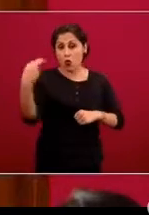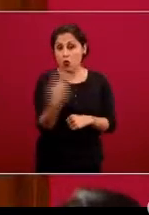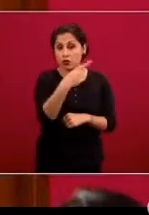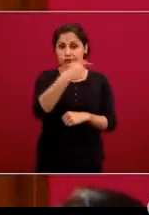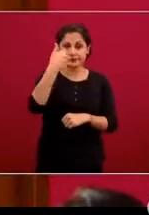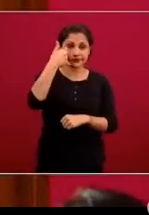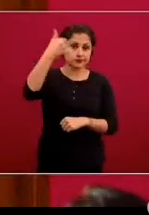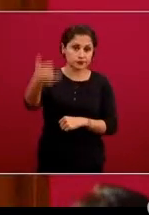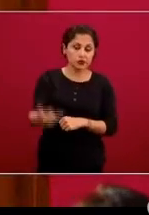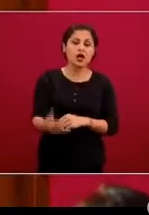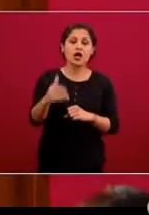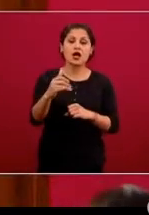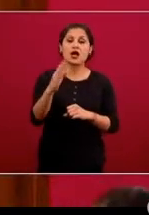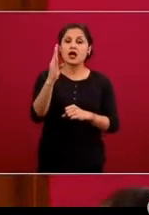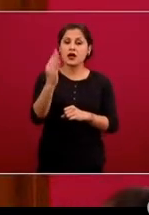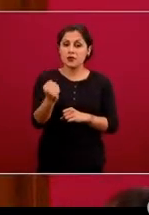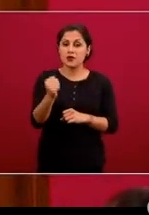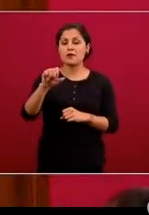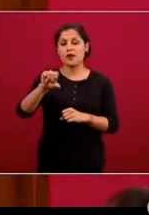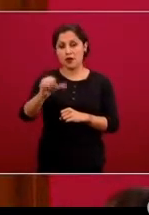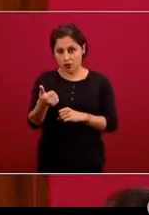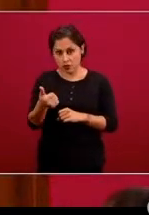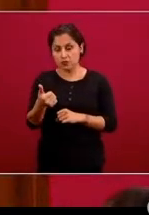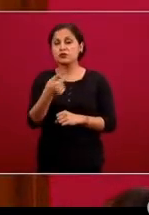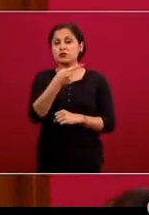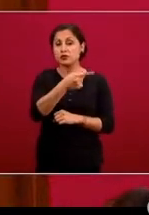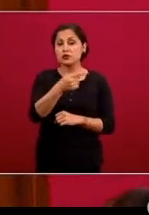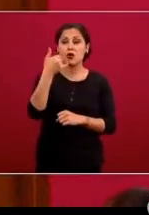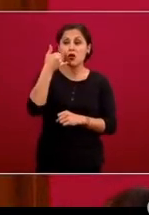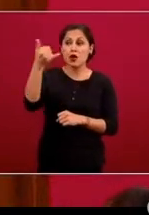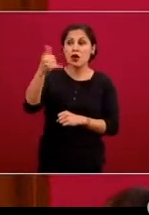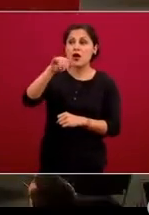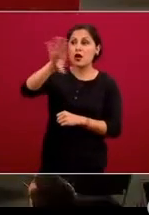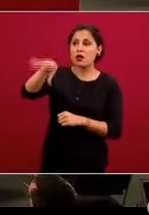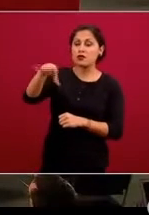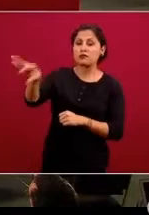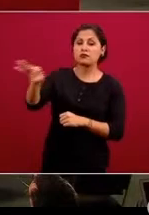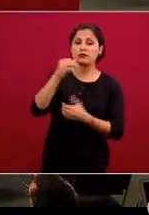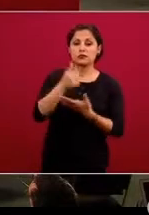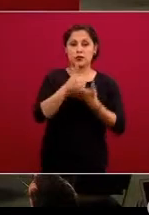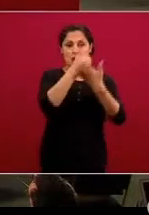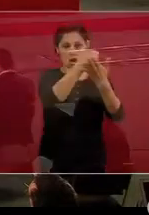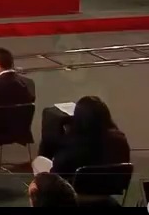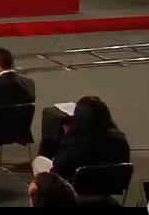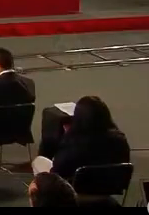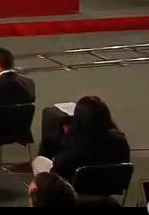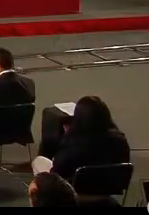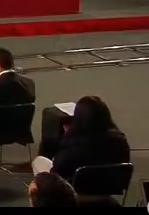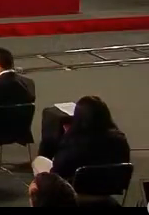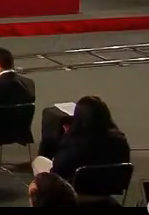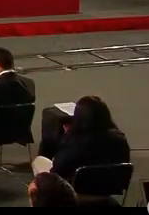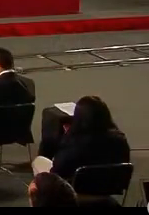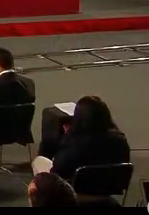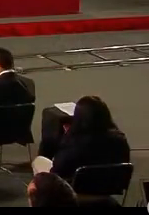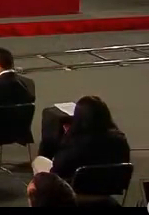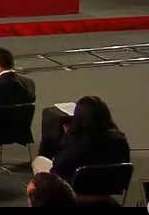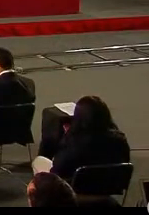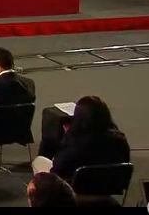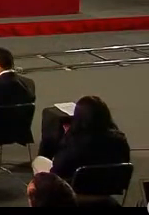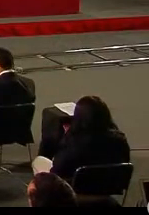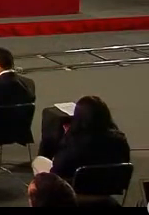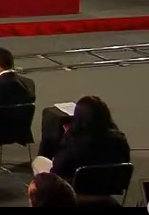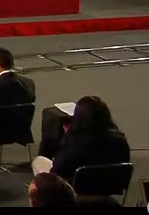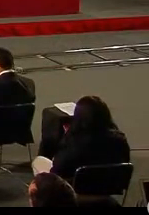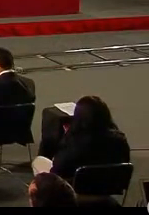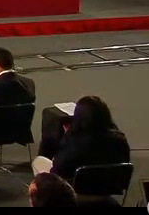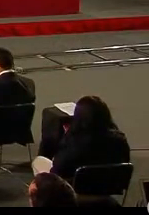attention right away. These are the type of interactions and communication that people can have with the bot. If you